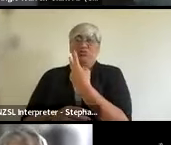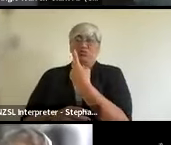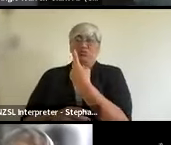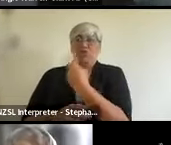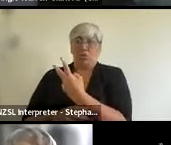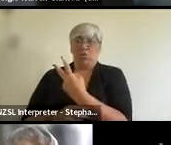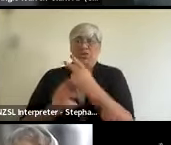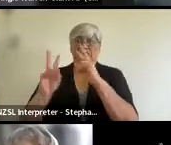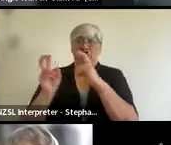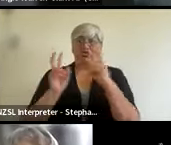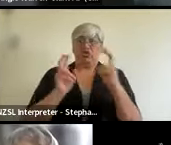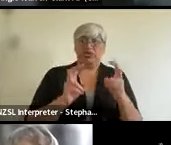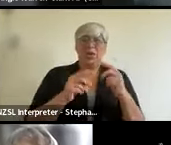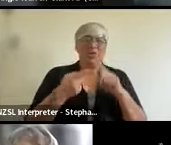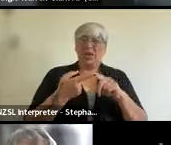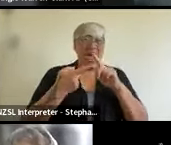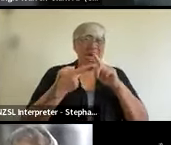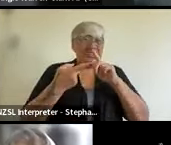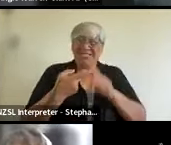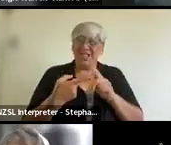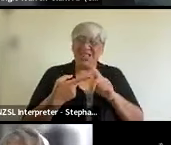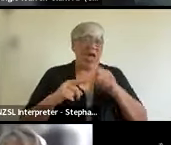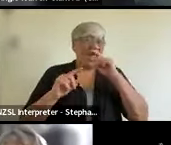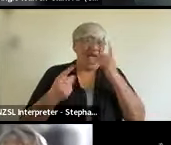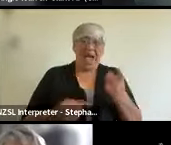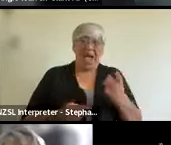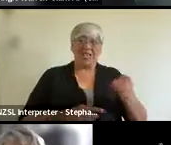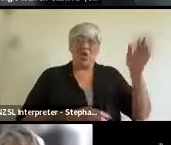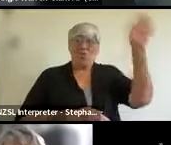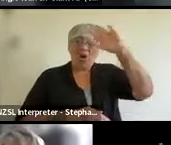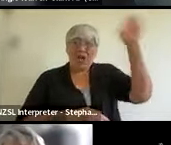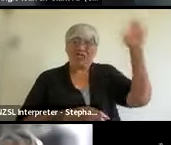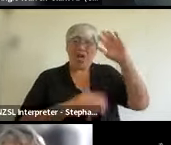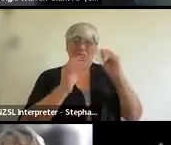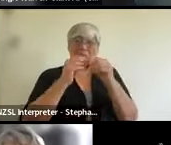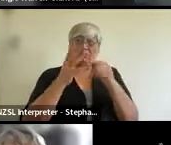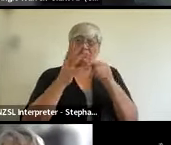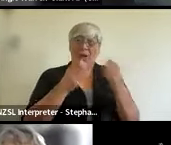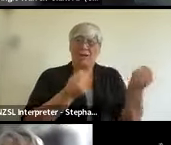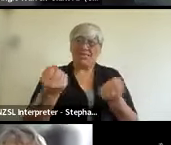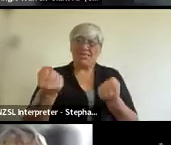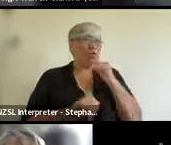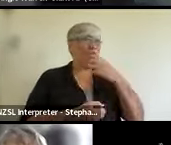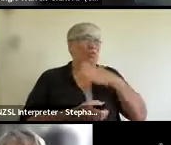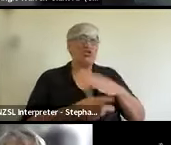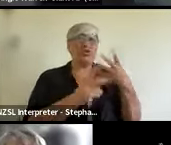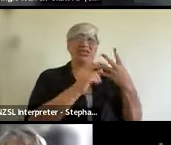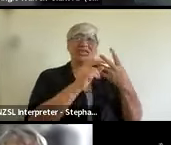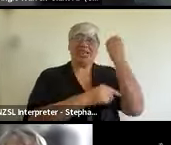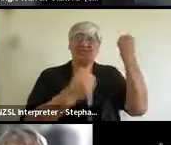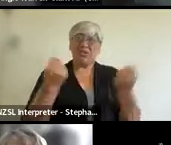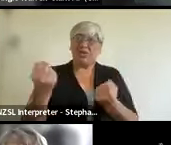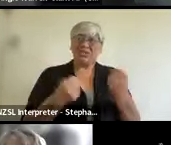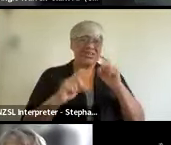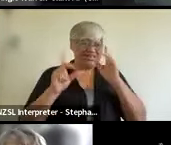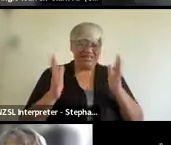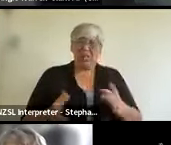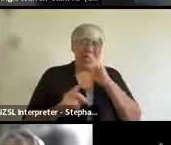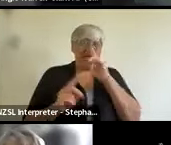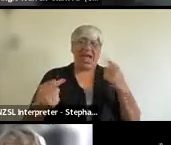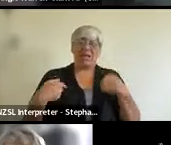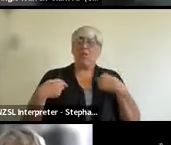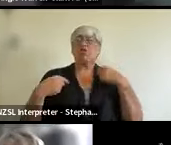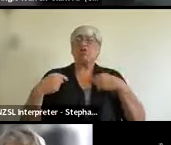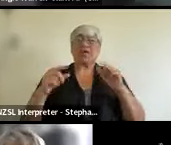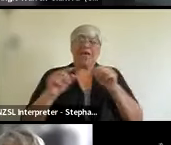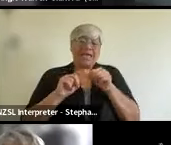I still can't flag down the bus I want to catch. And the next stop announcements